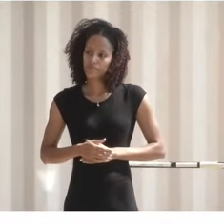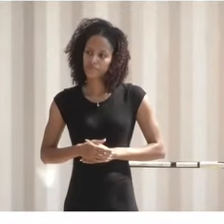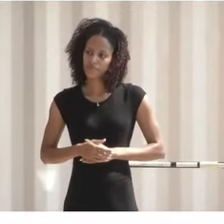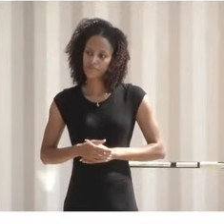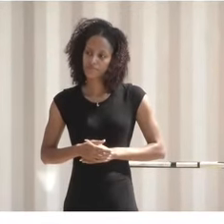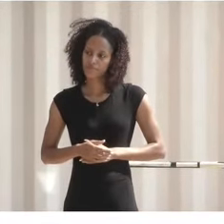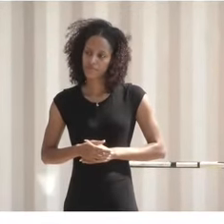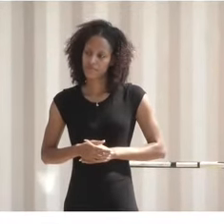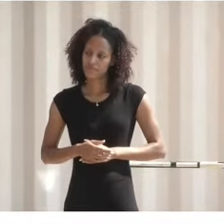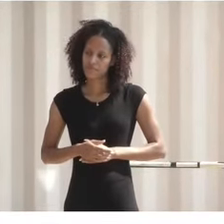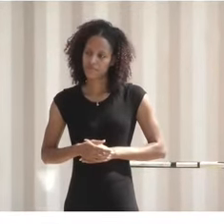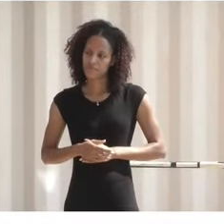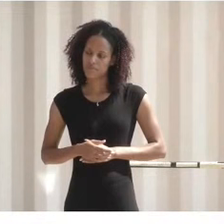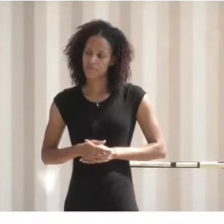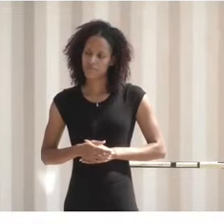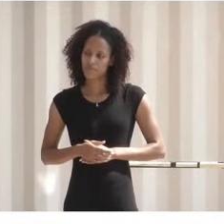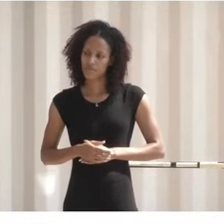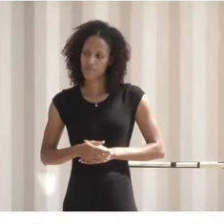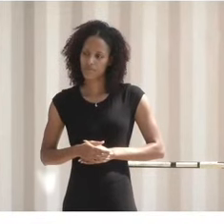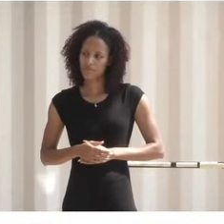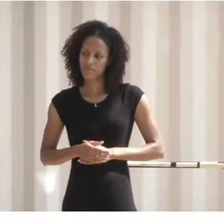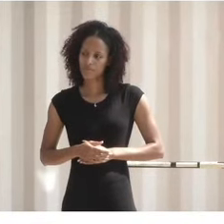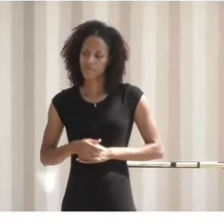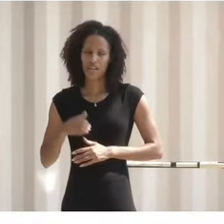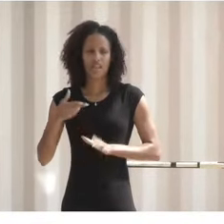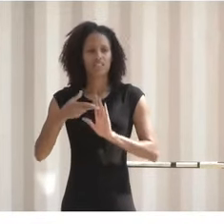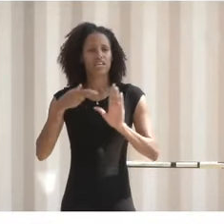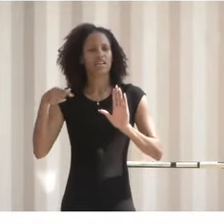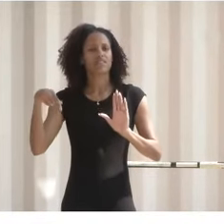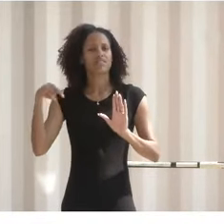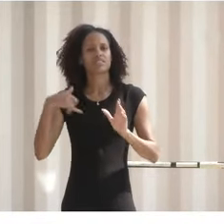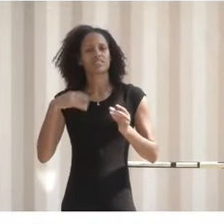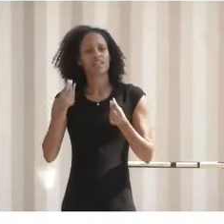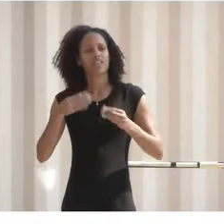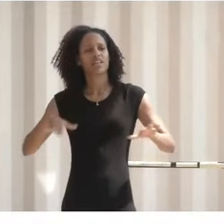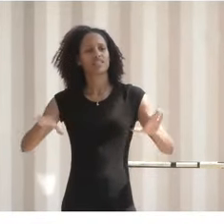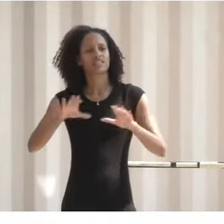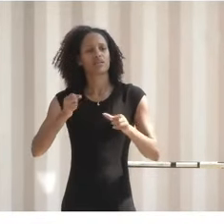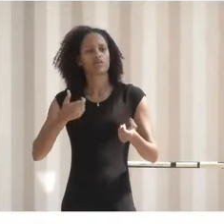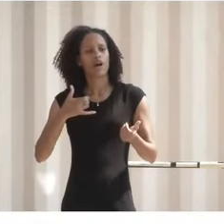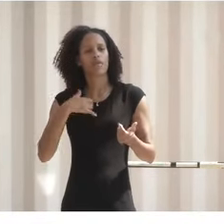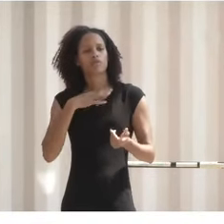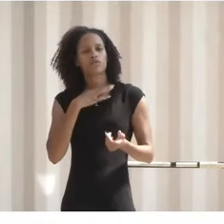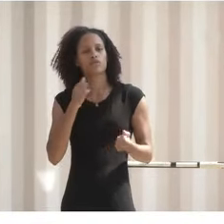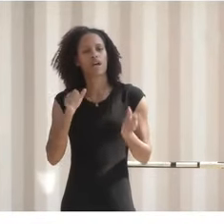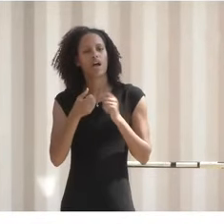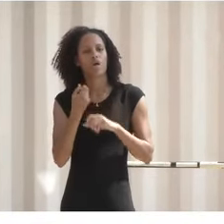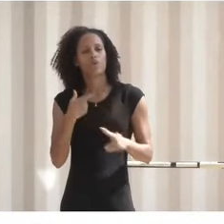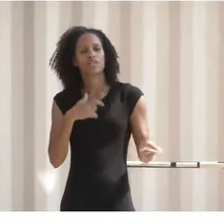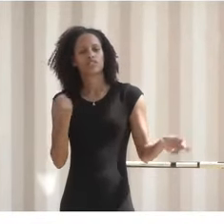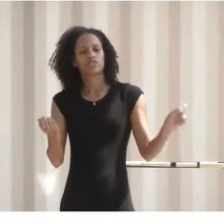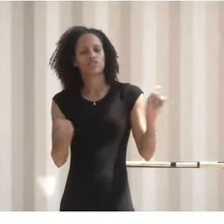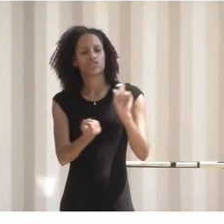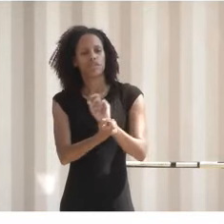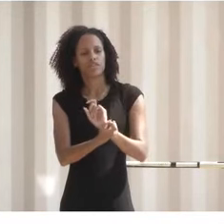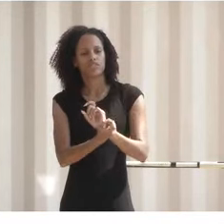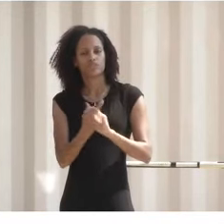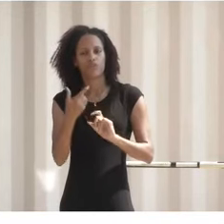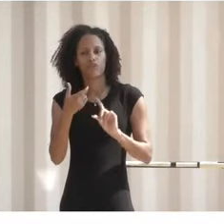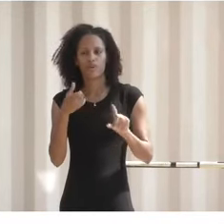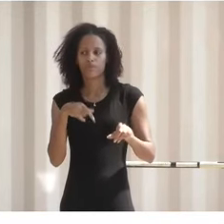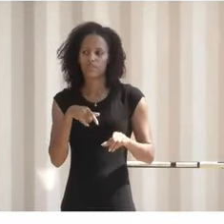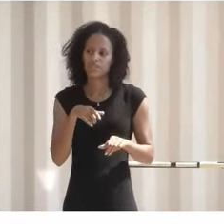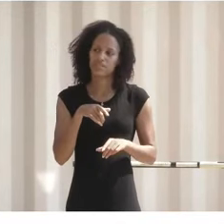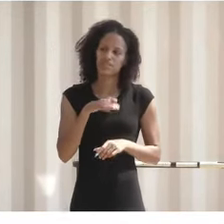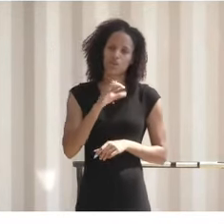Hi. The title of this is Living Landscapes, and I wonder how we're going to shift from this industrial agriculture with